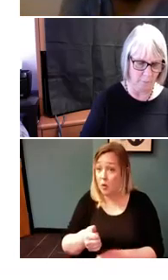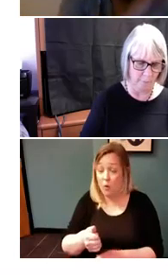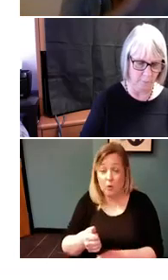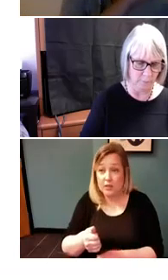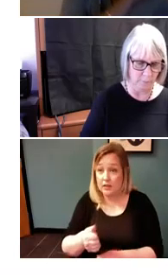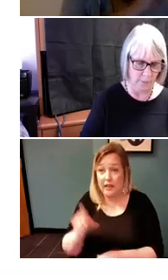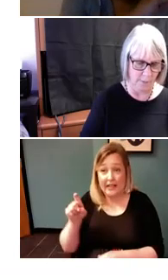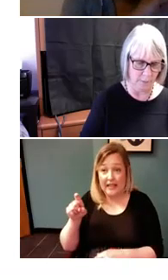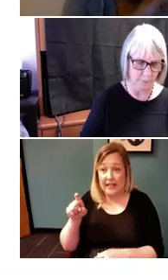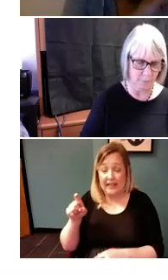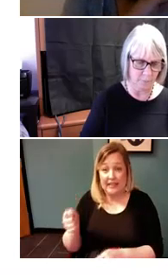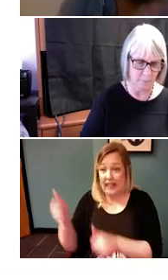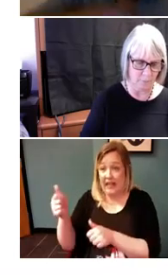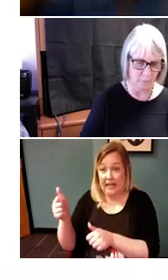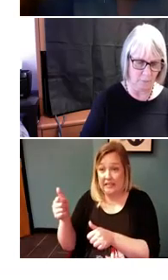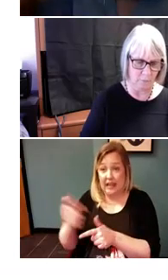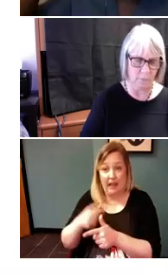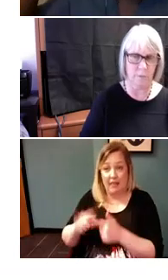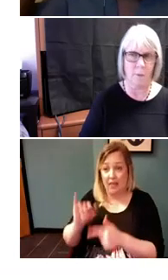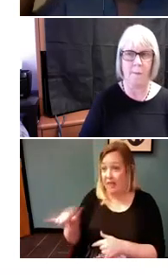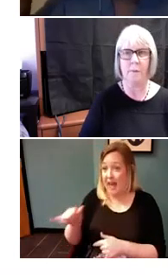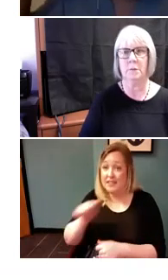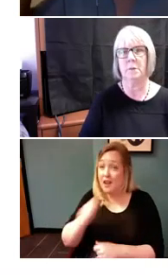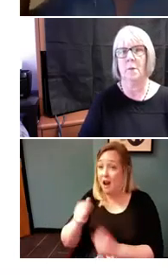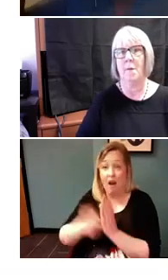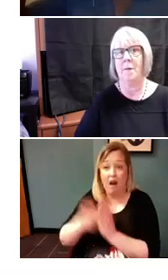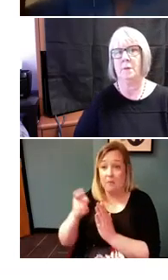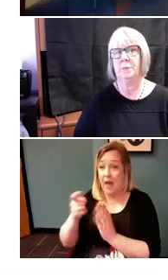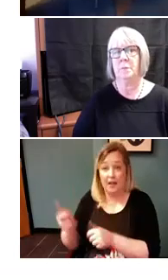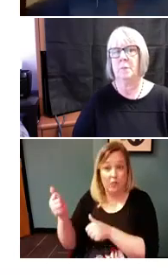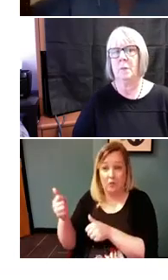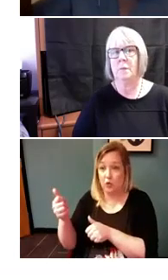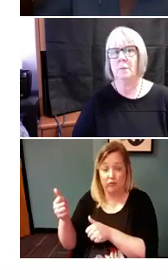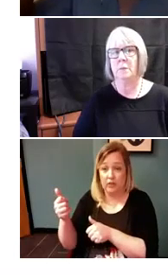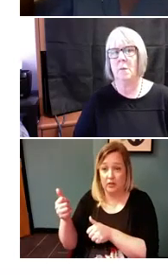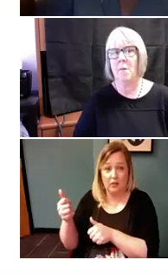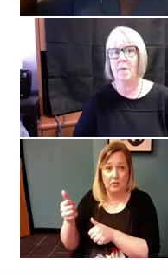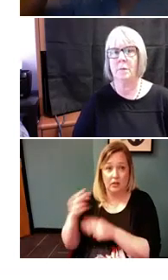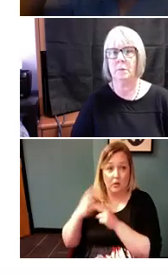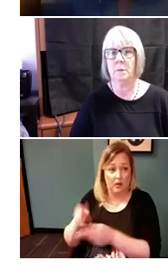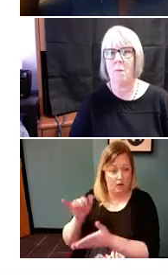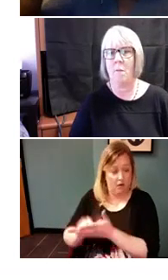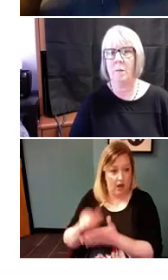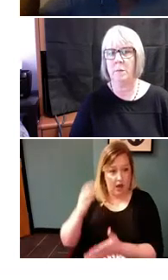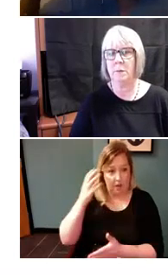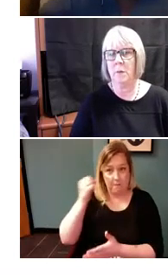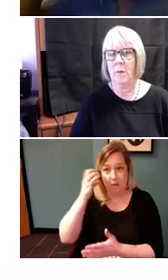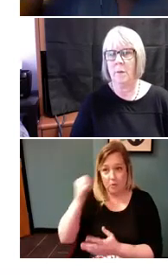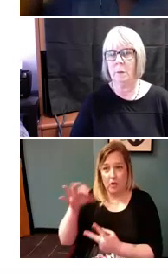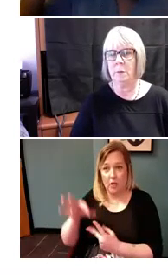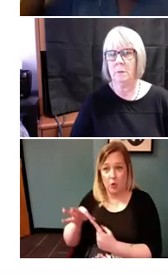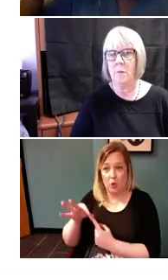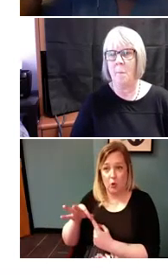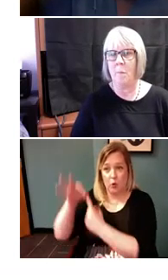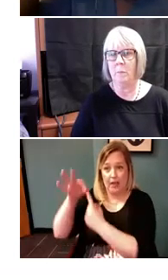not removed by default, right? So this is what we call a memory leak, sort of what Chrome does